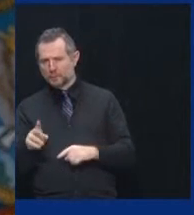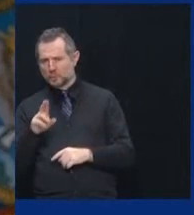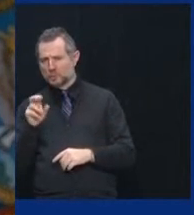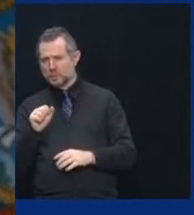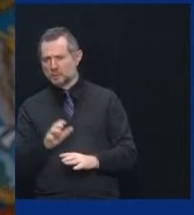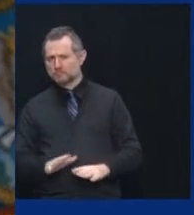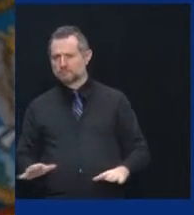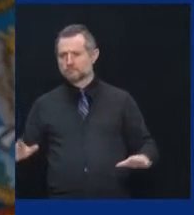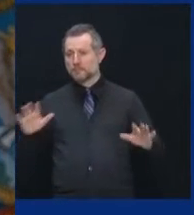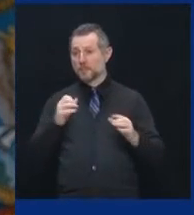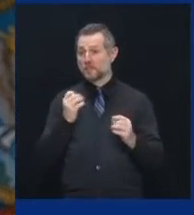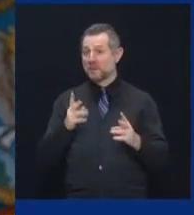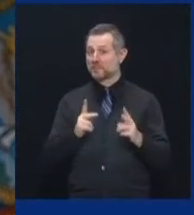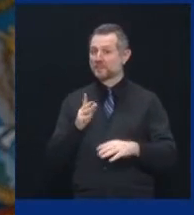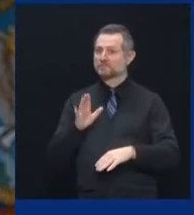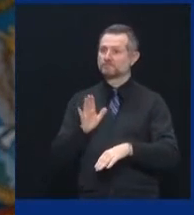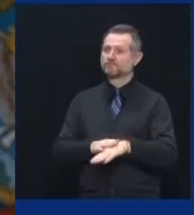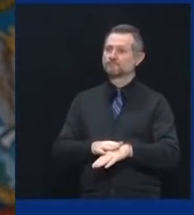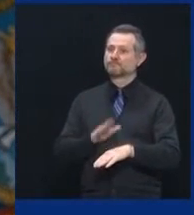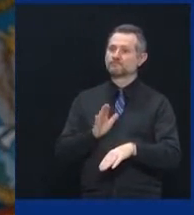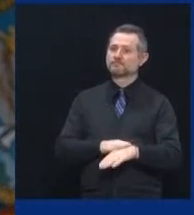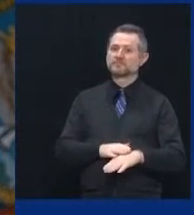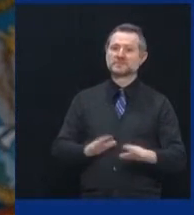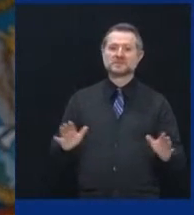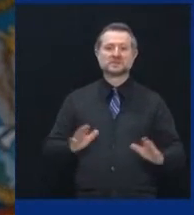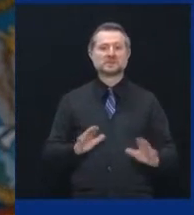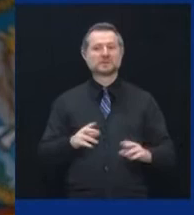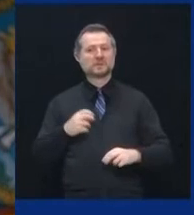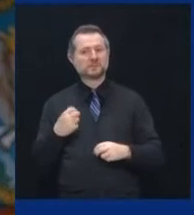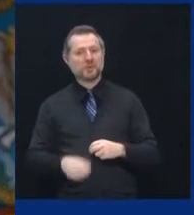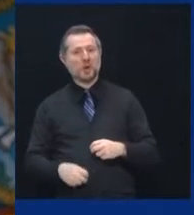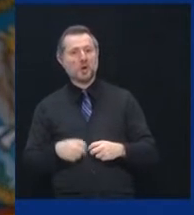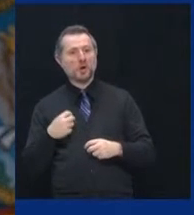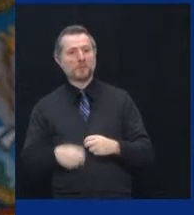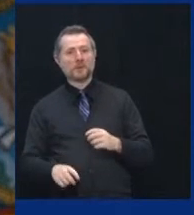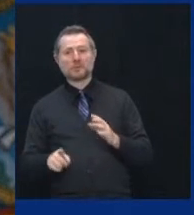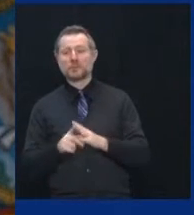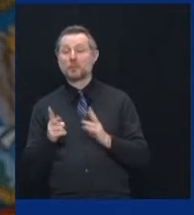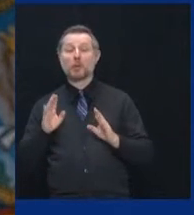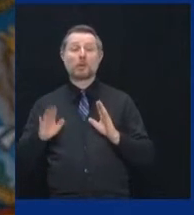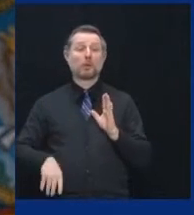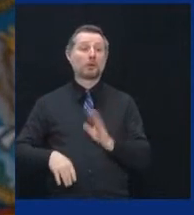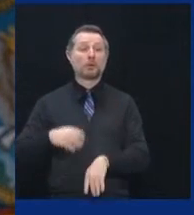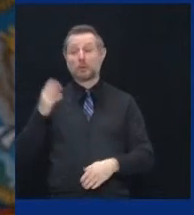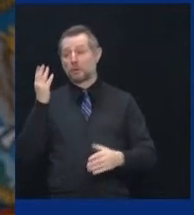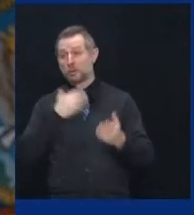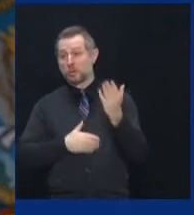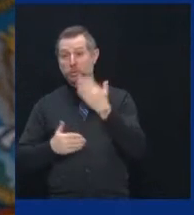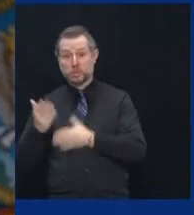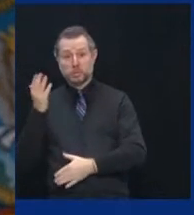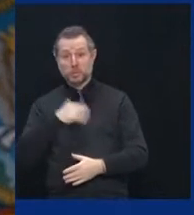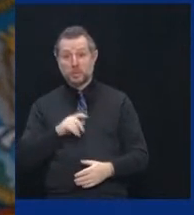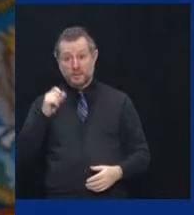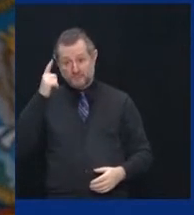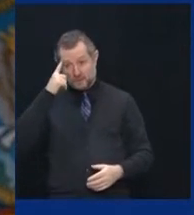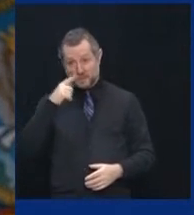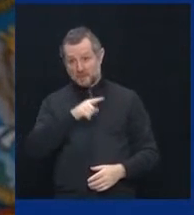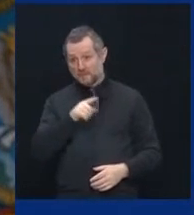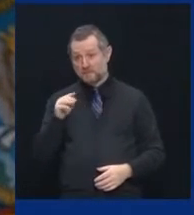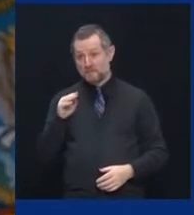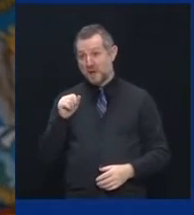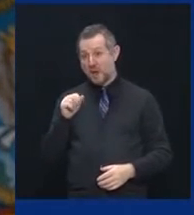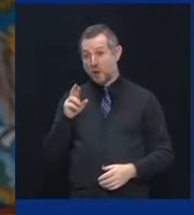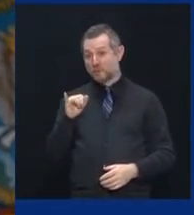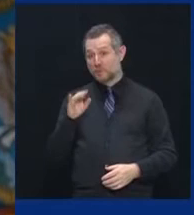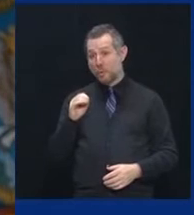warned of the ugly reality below. Governor Mario Cuomo spoke of the danger